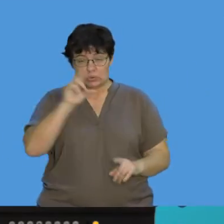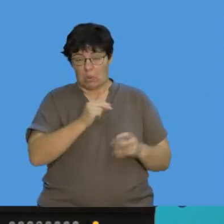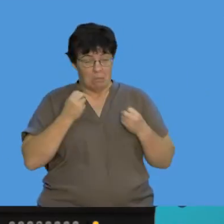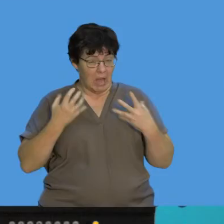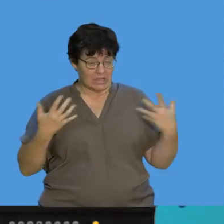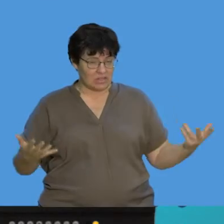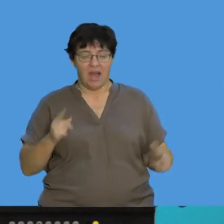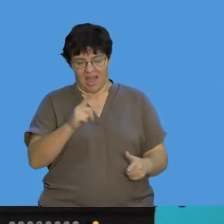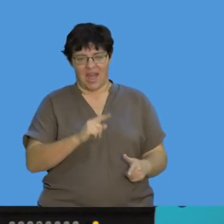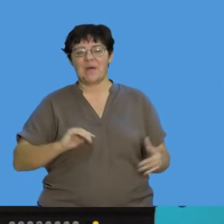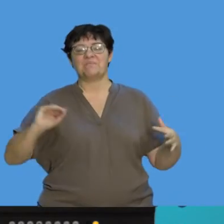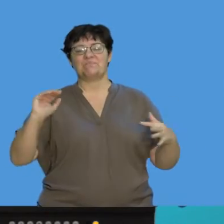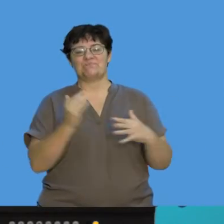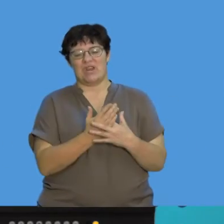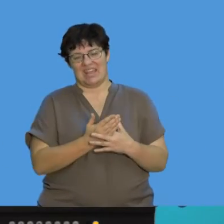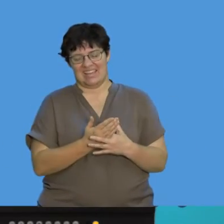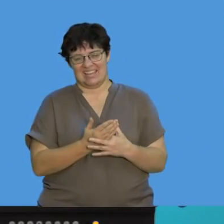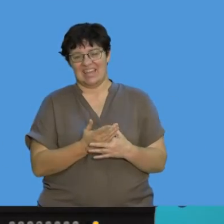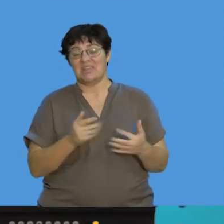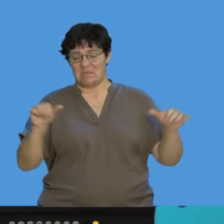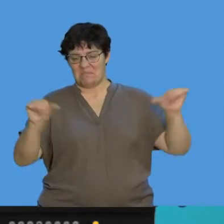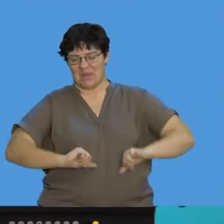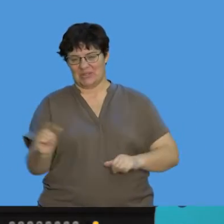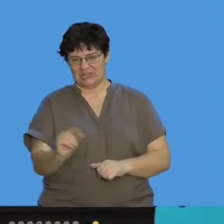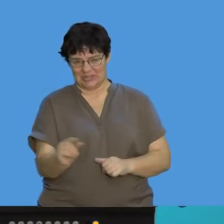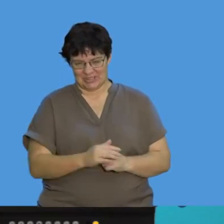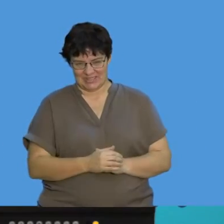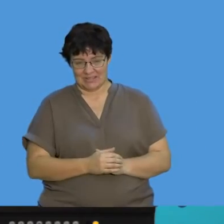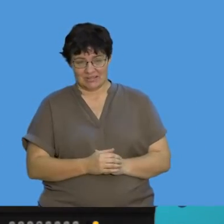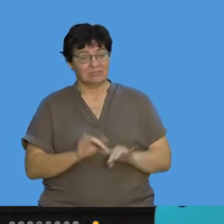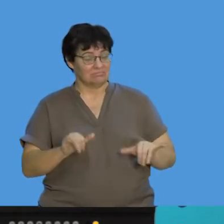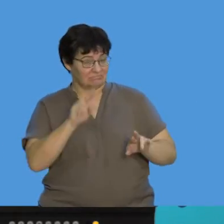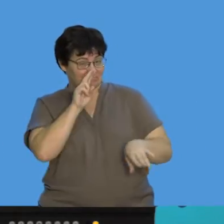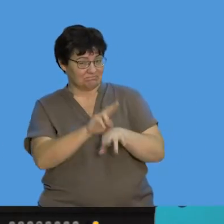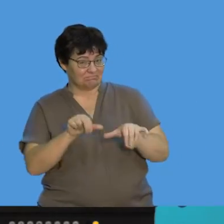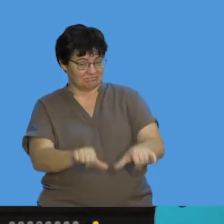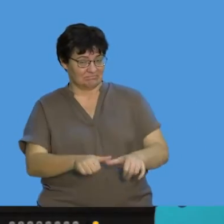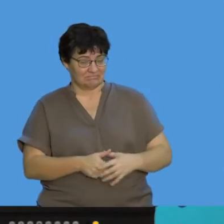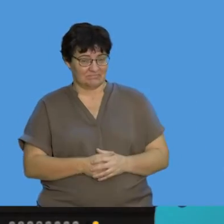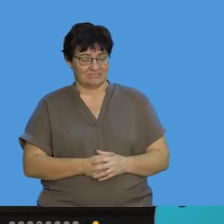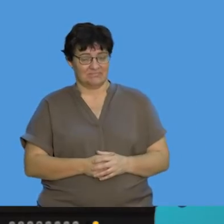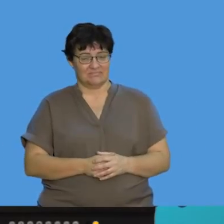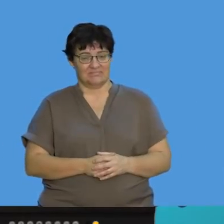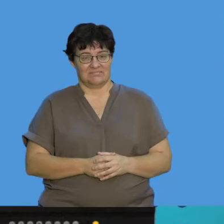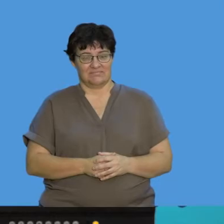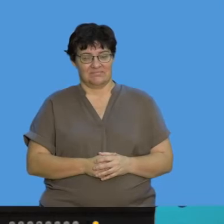of talking here, let me just give you a quick ad break and I'll be back with some more. So please stay